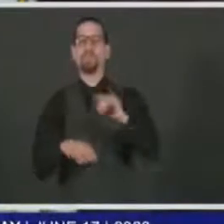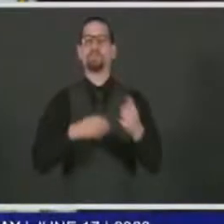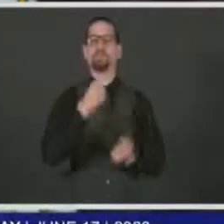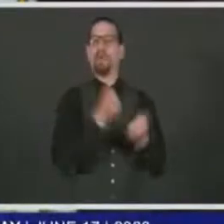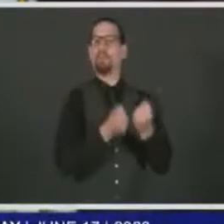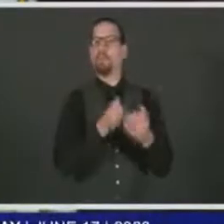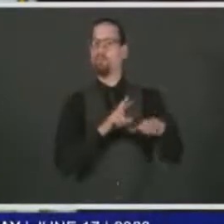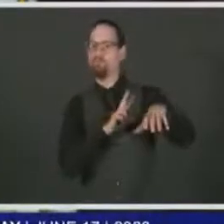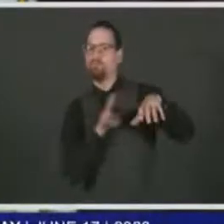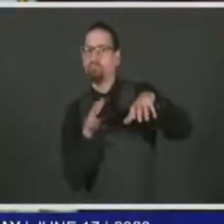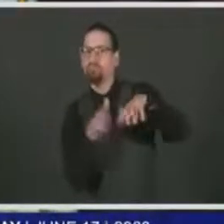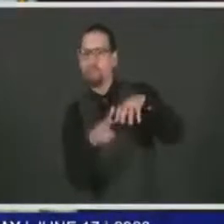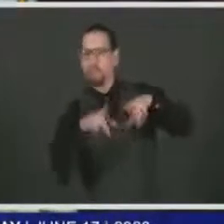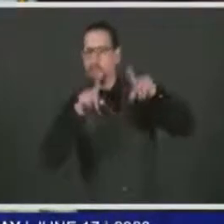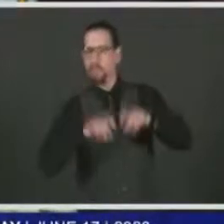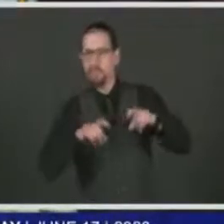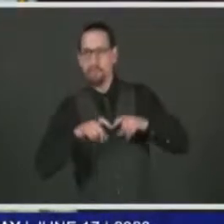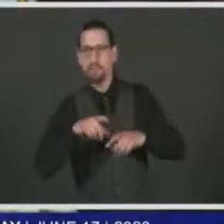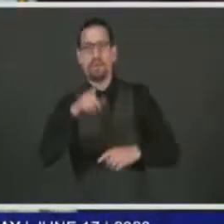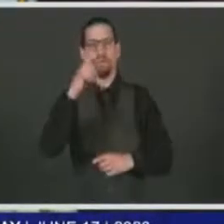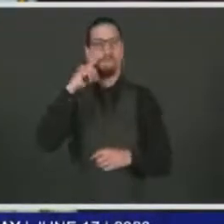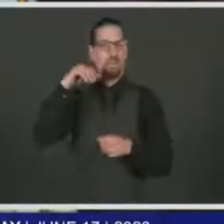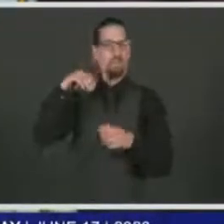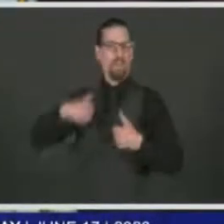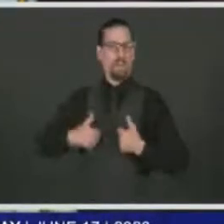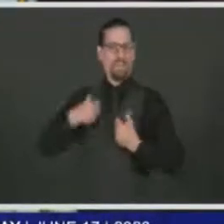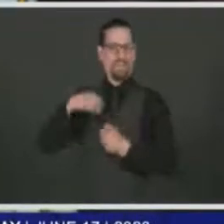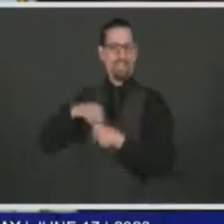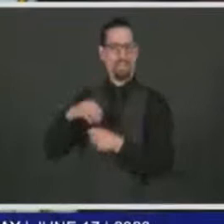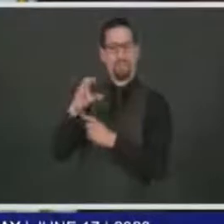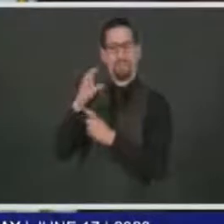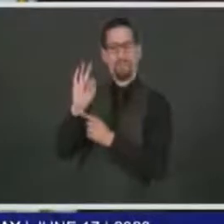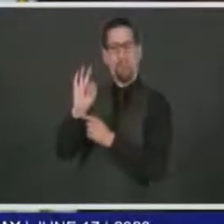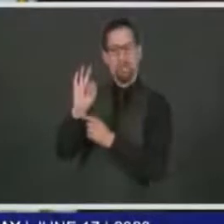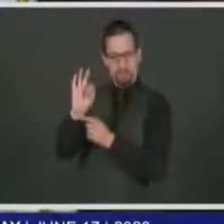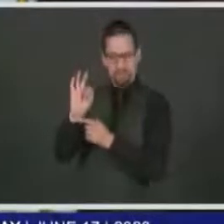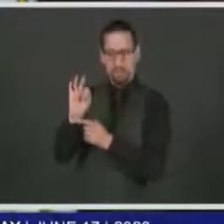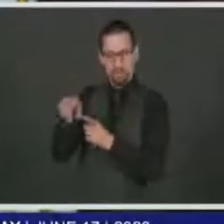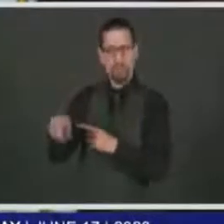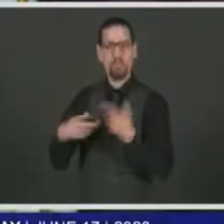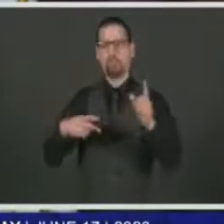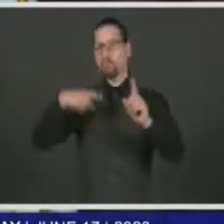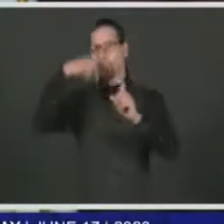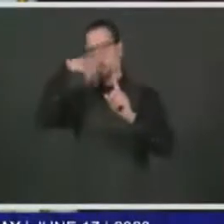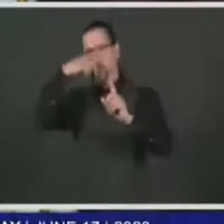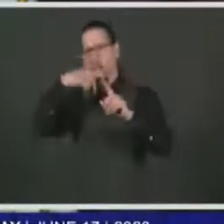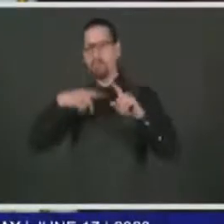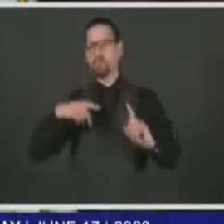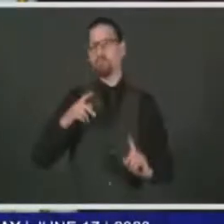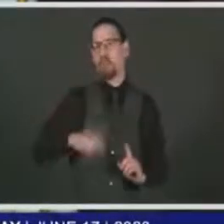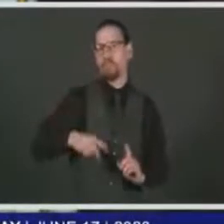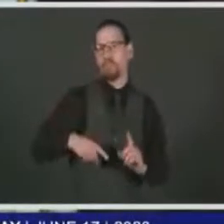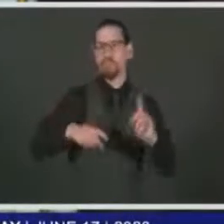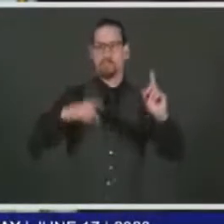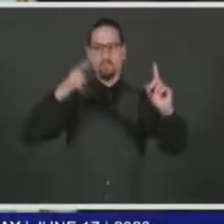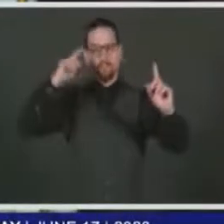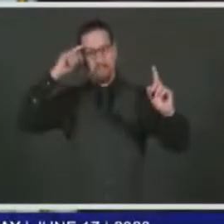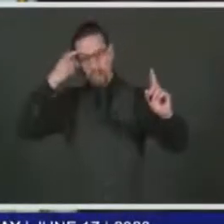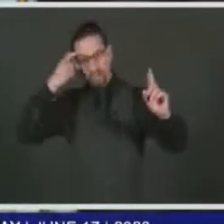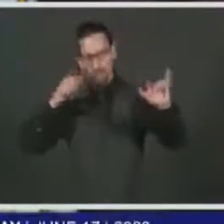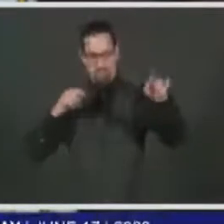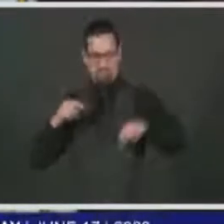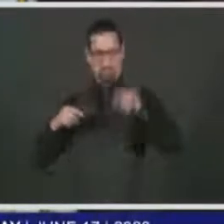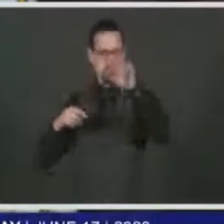So if you live in Central Falls, Providence, Pawtucket, Woonsocket, North Providence, please consider getting